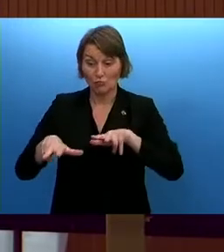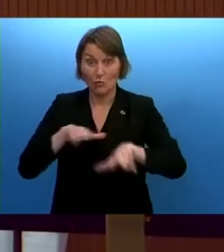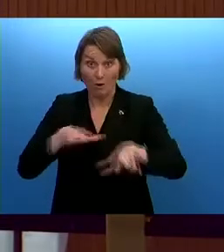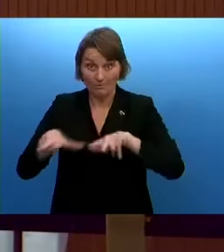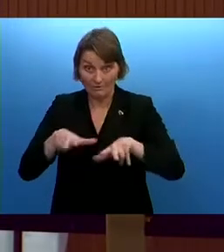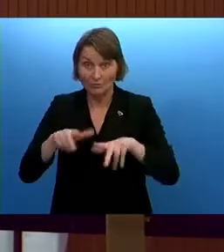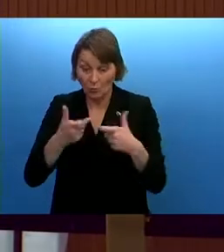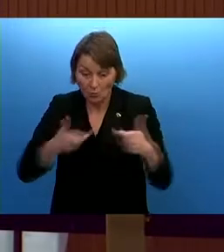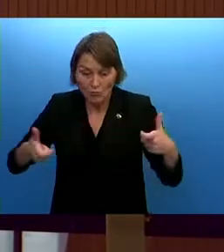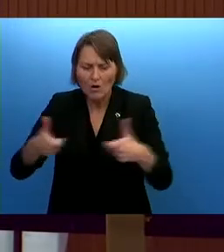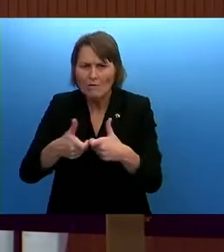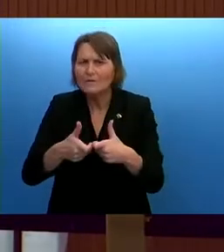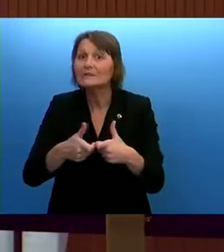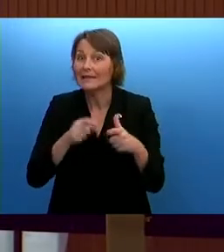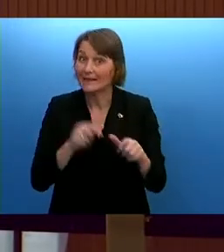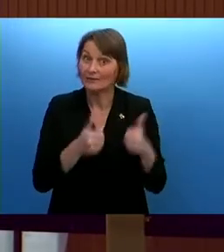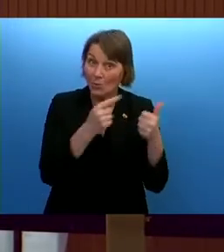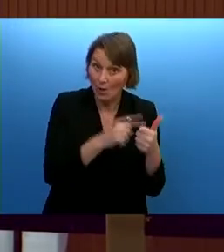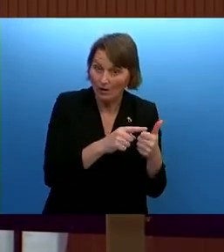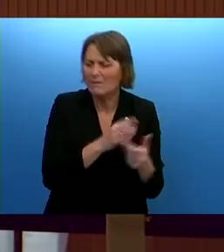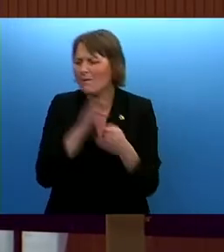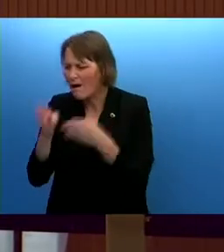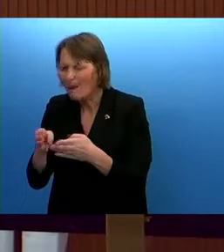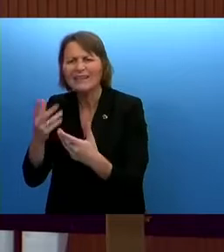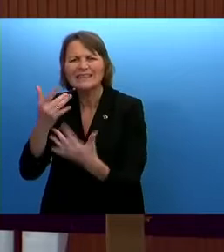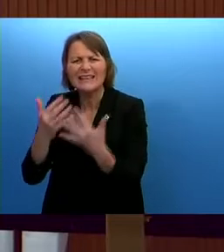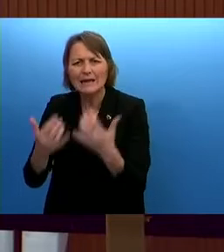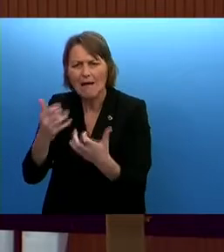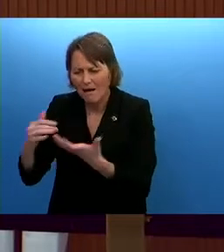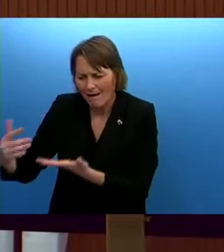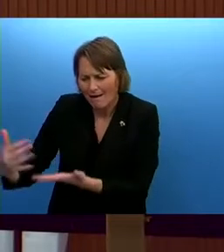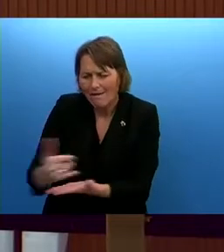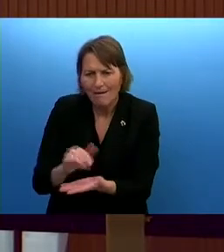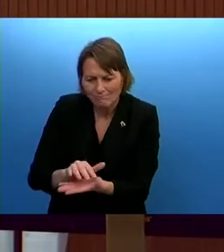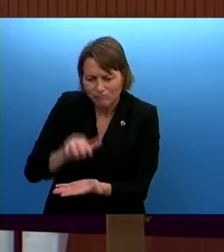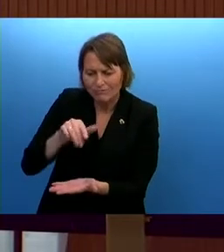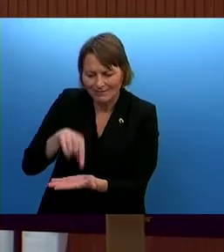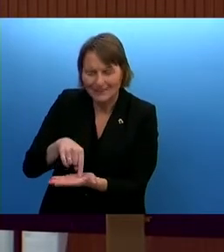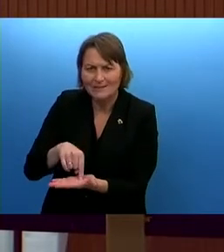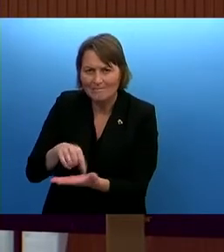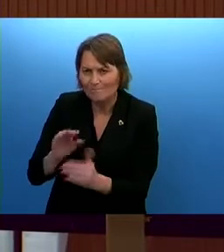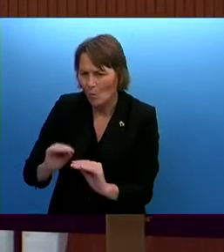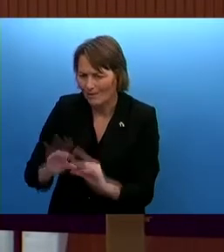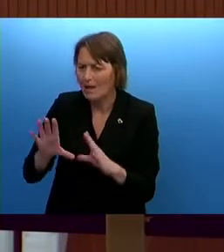collection on disasters, etc. And I would like to maybe say the final point. I did refer